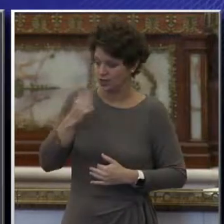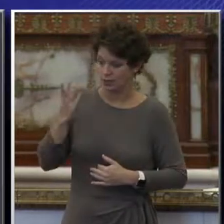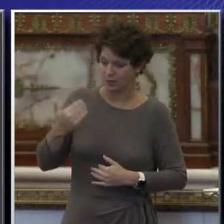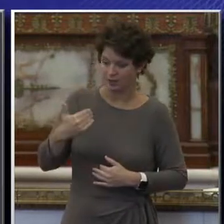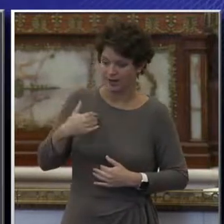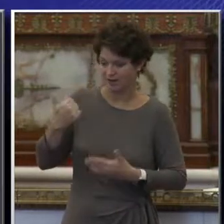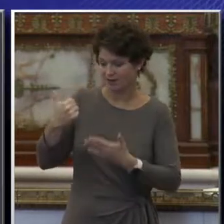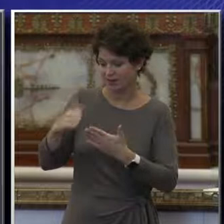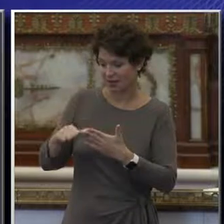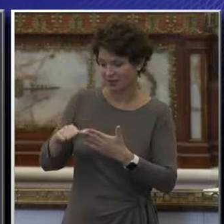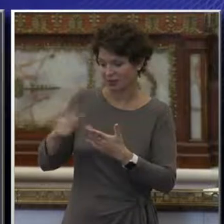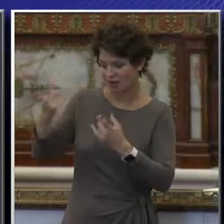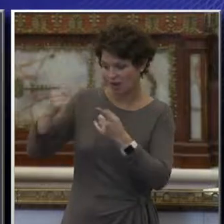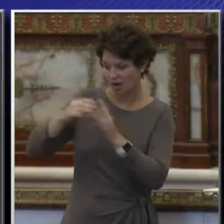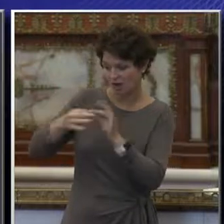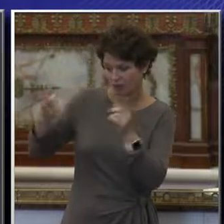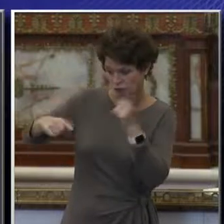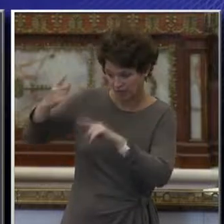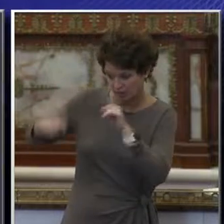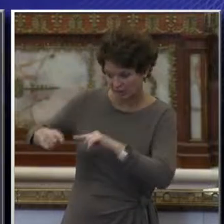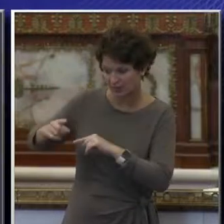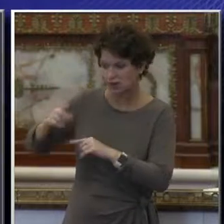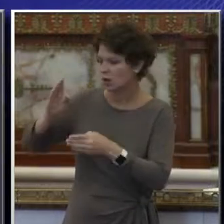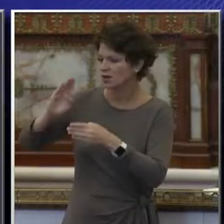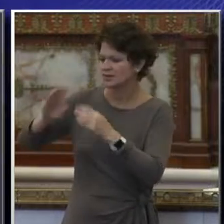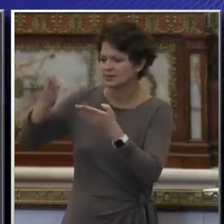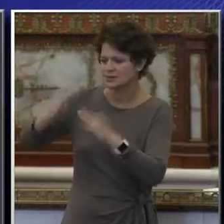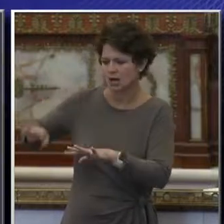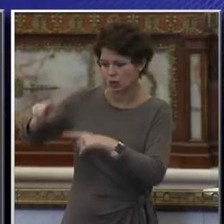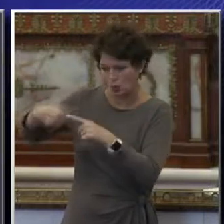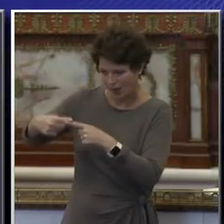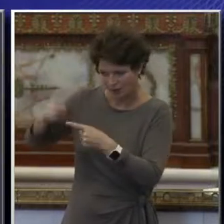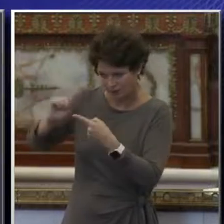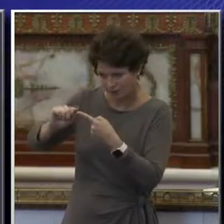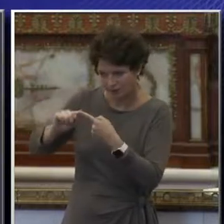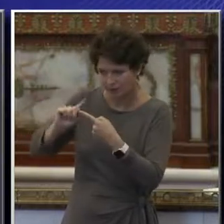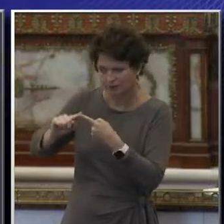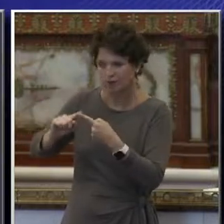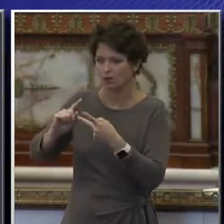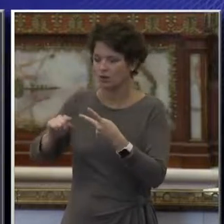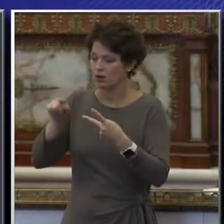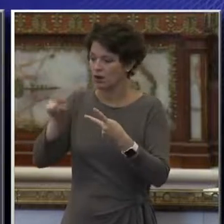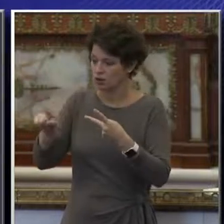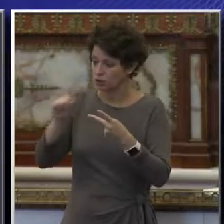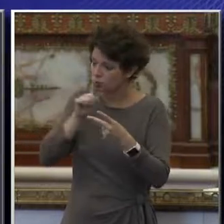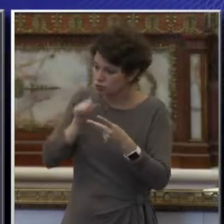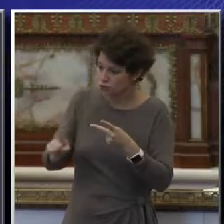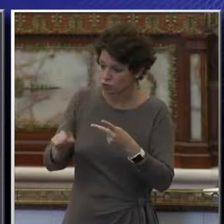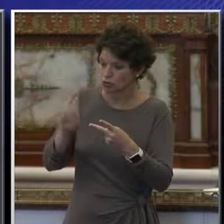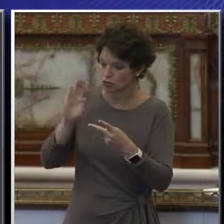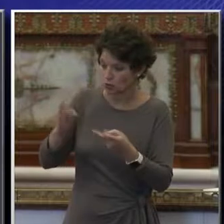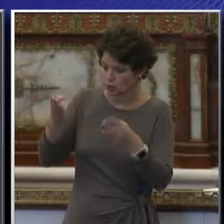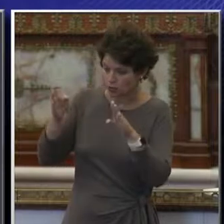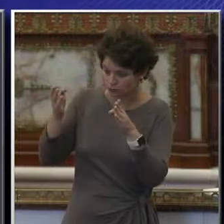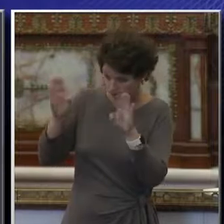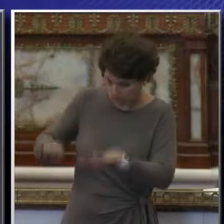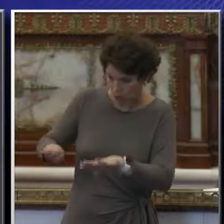letter agreement. All right, when will that get done? Are you sure you're going to close on the